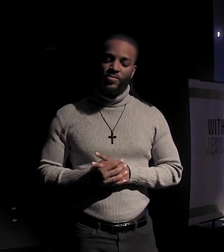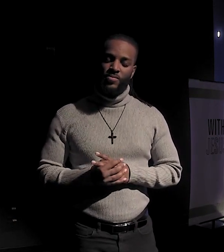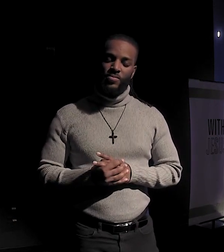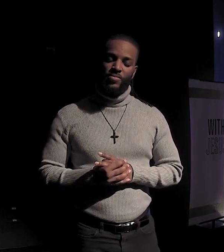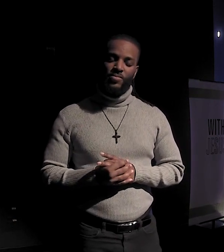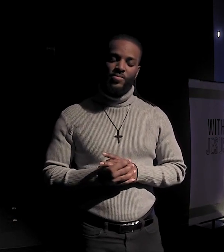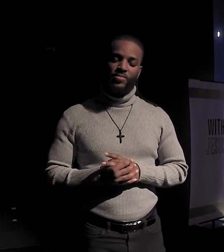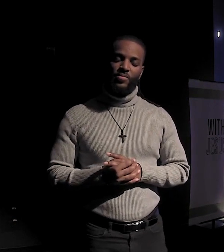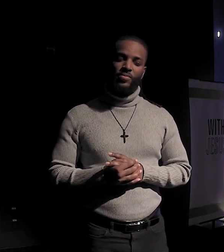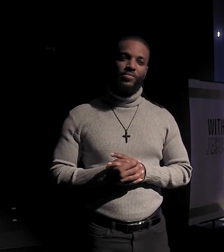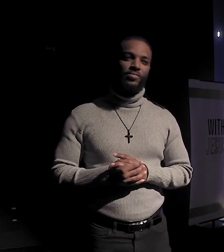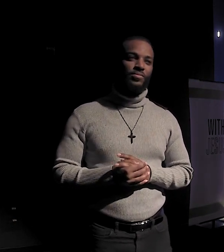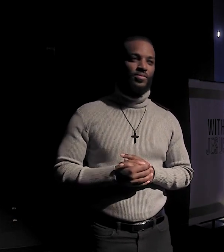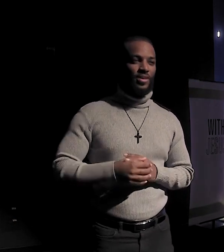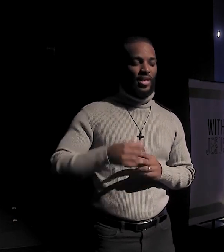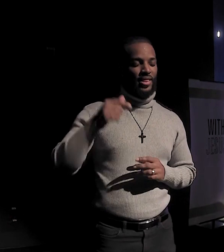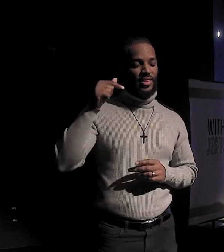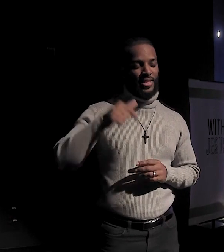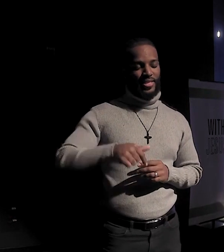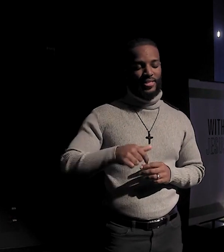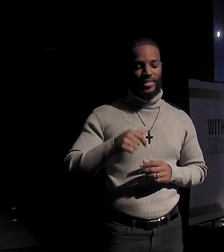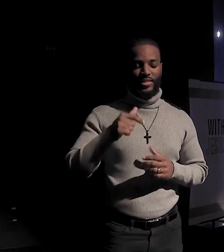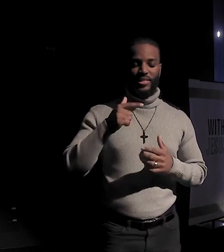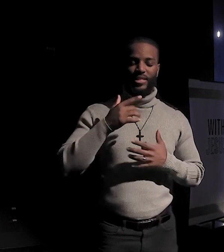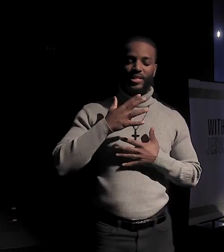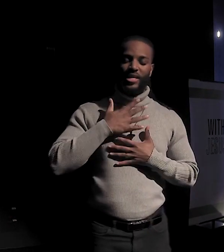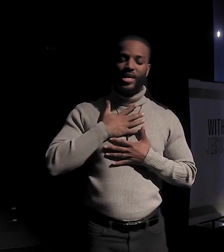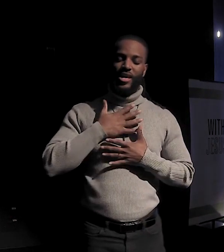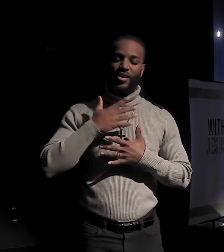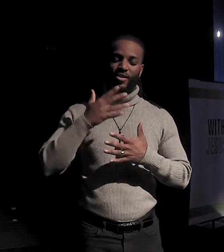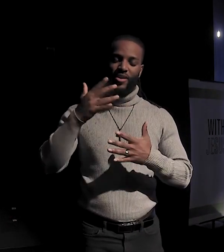God. This is the air I breathe.